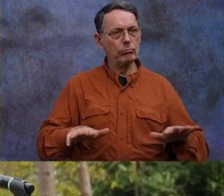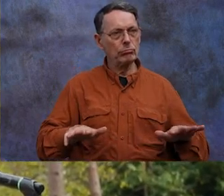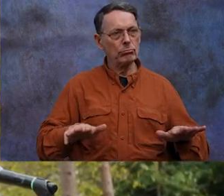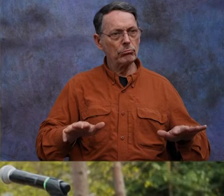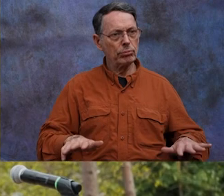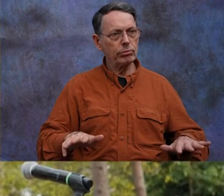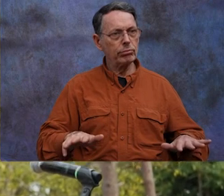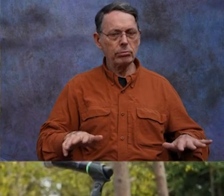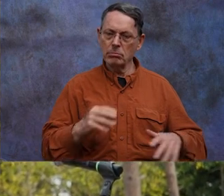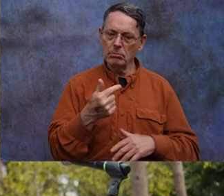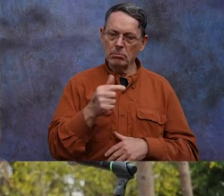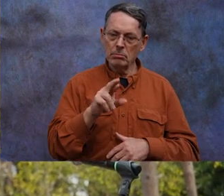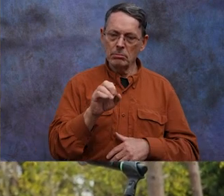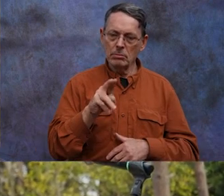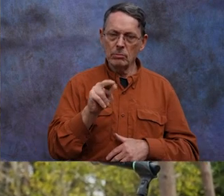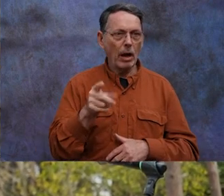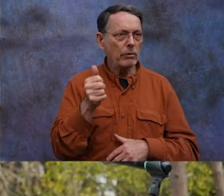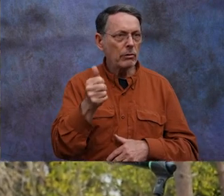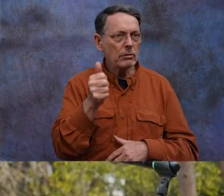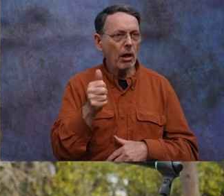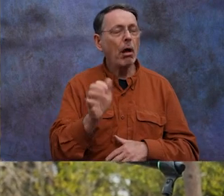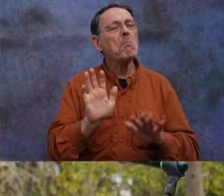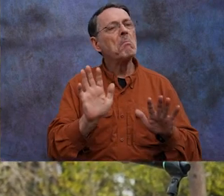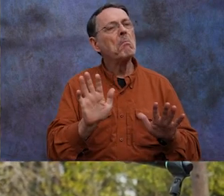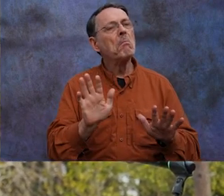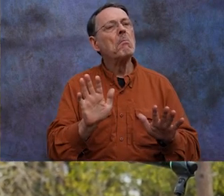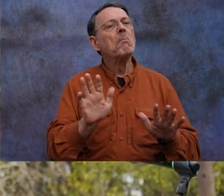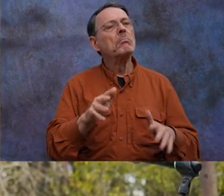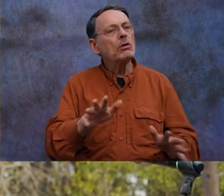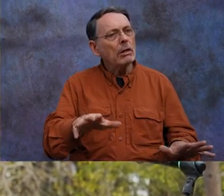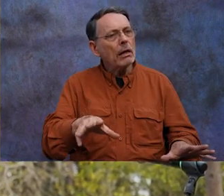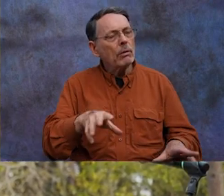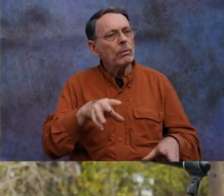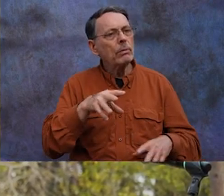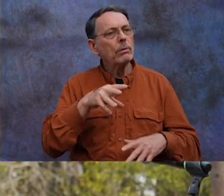So I ask you to take a deep breath